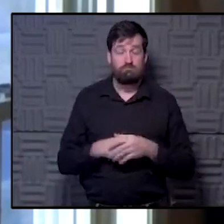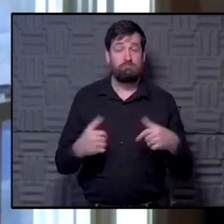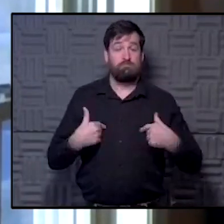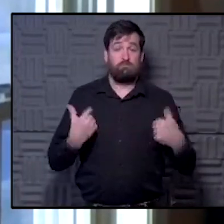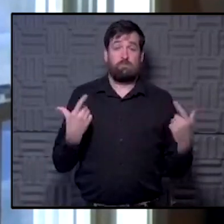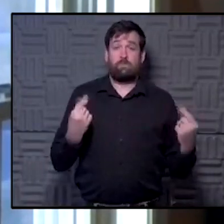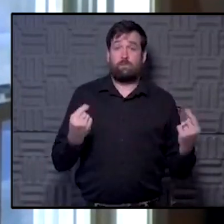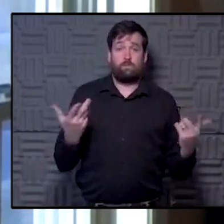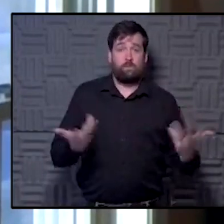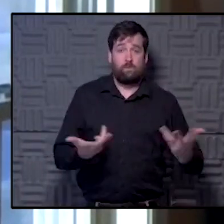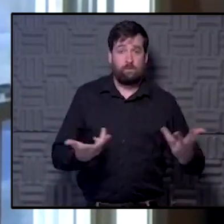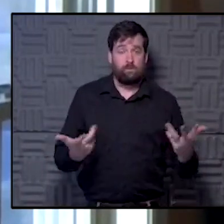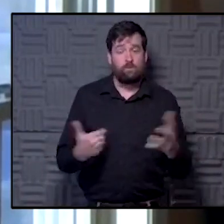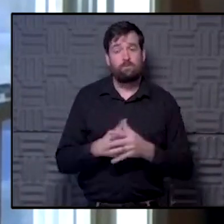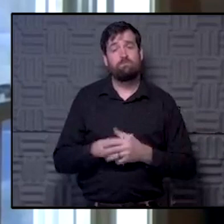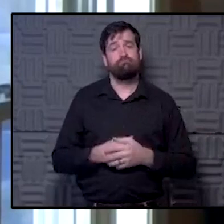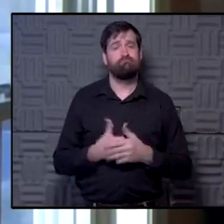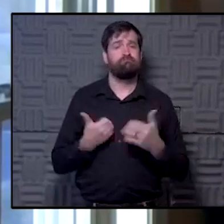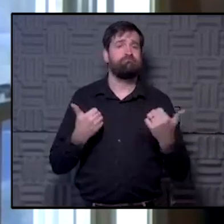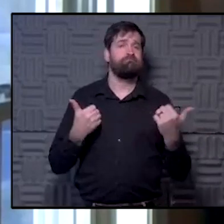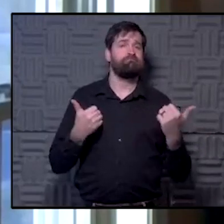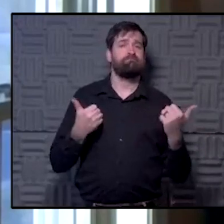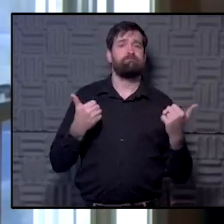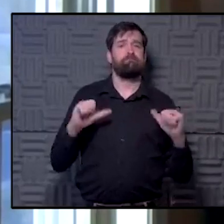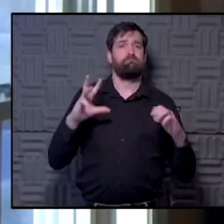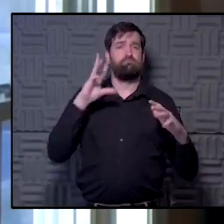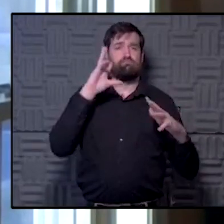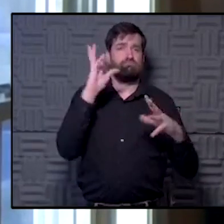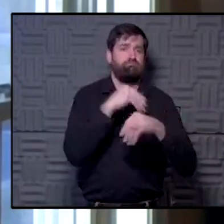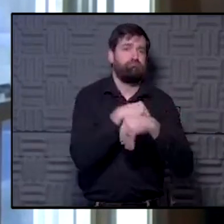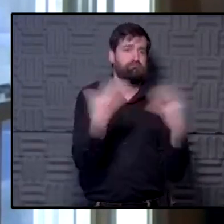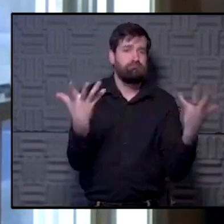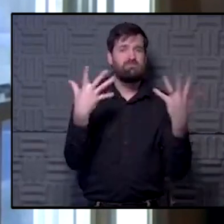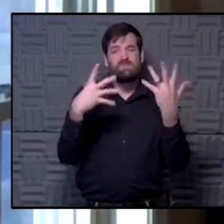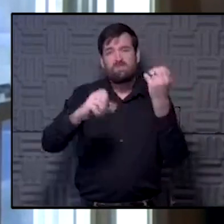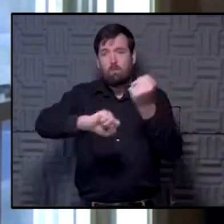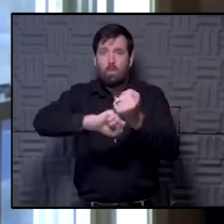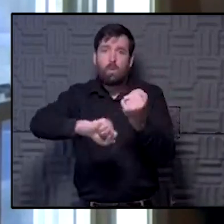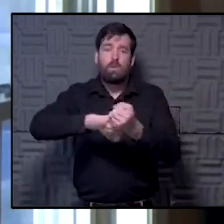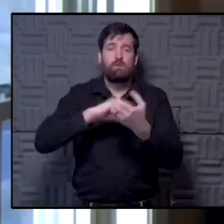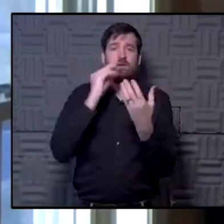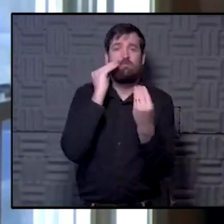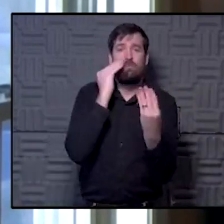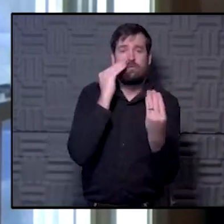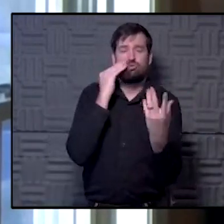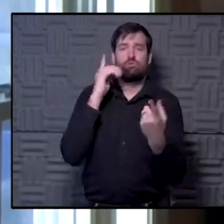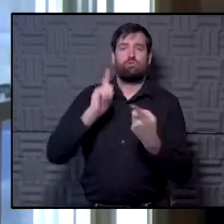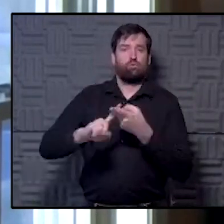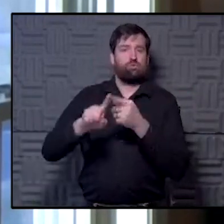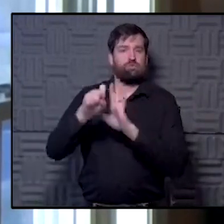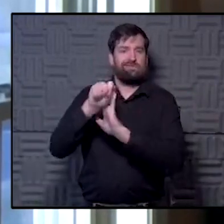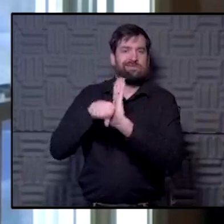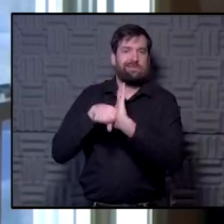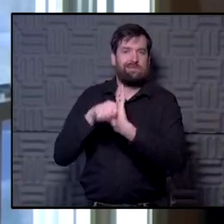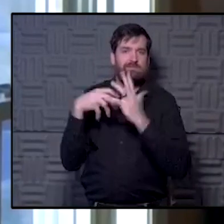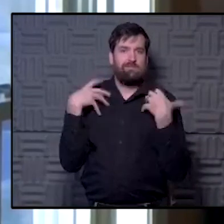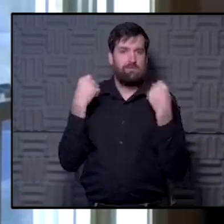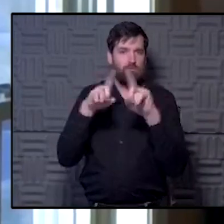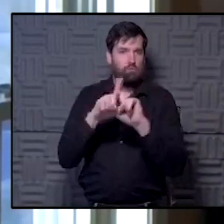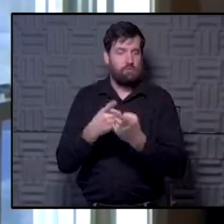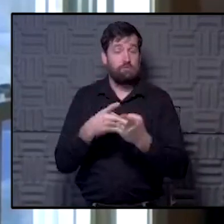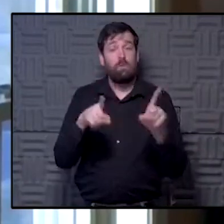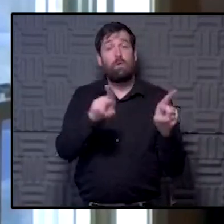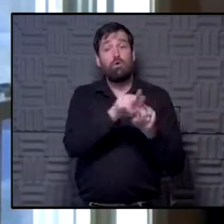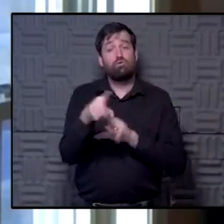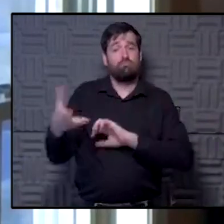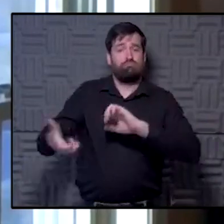do is I try to provide information and support largely to state health departments, but I do also work with